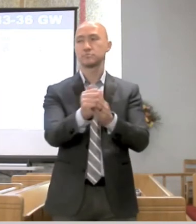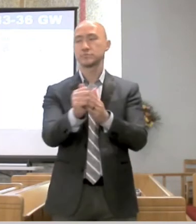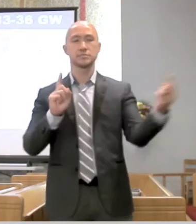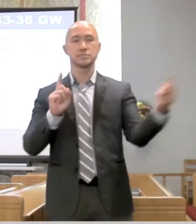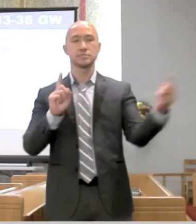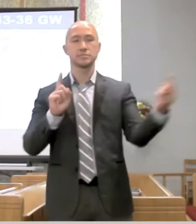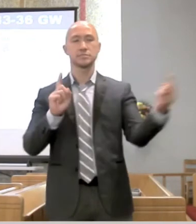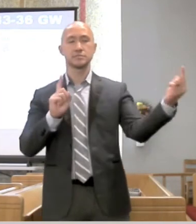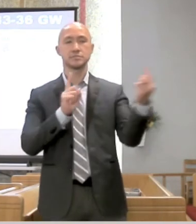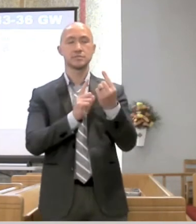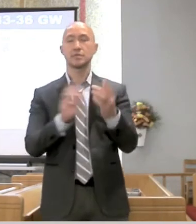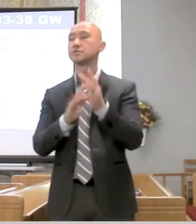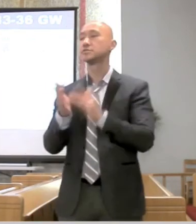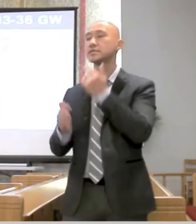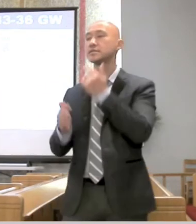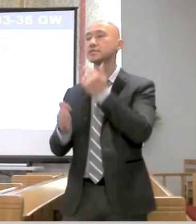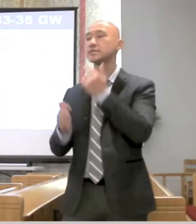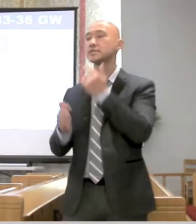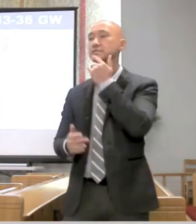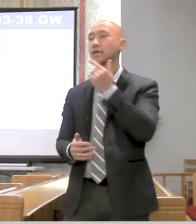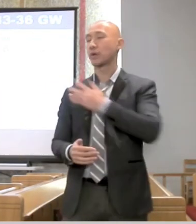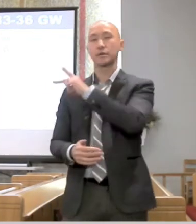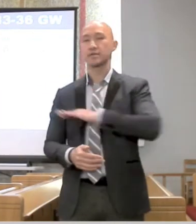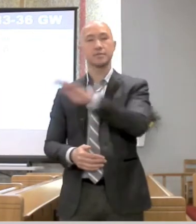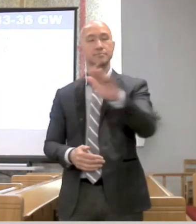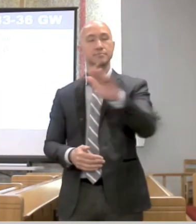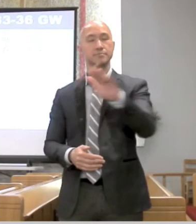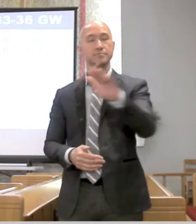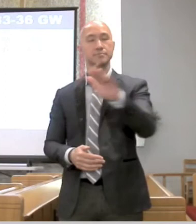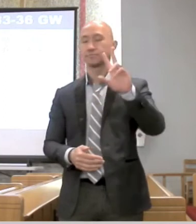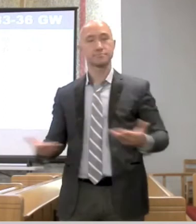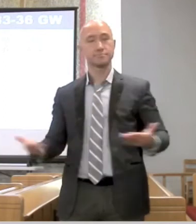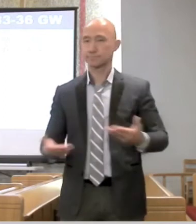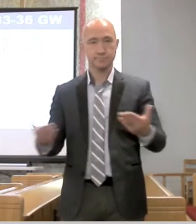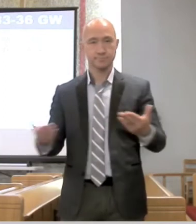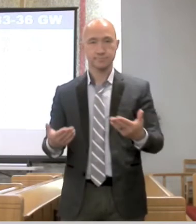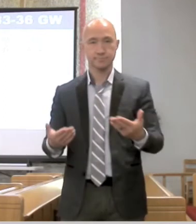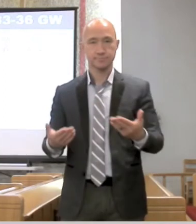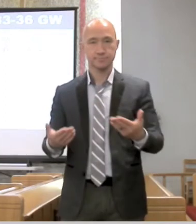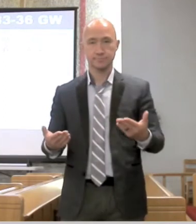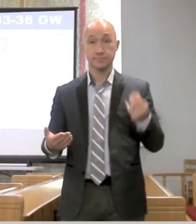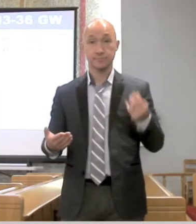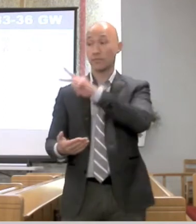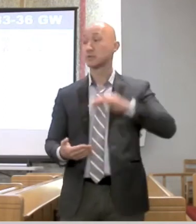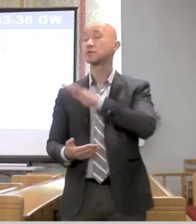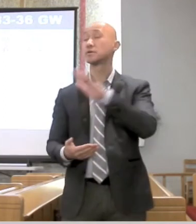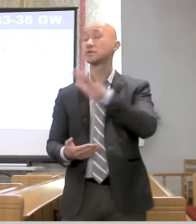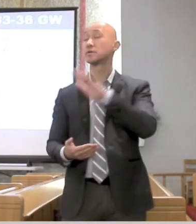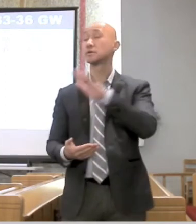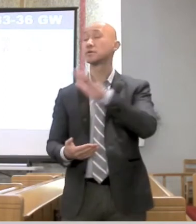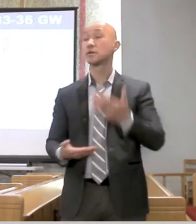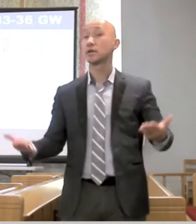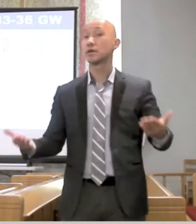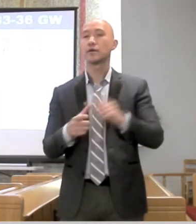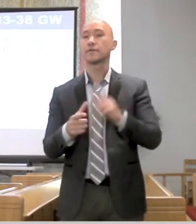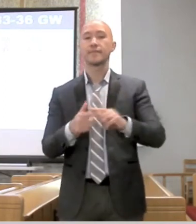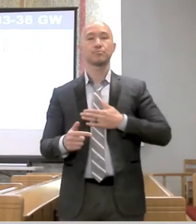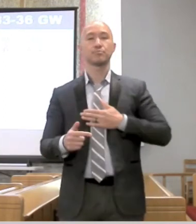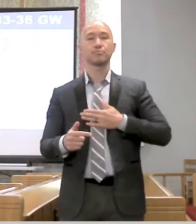belong to this world. If my kingdom belonged to this world, my followers would fight to keep me from being handed over to the